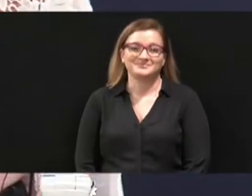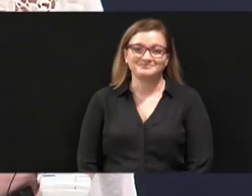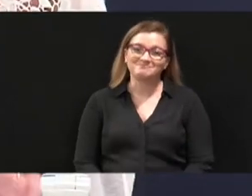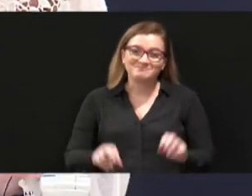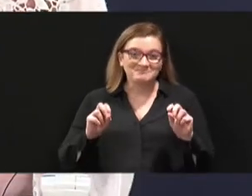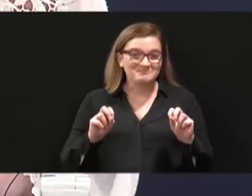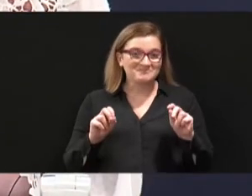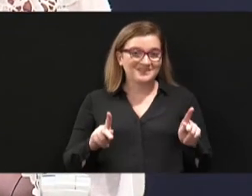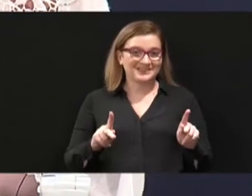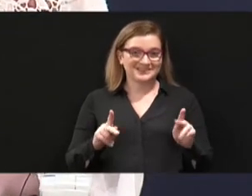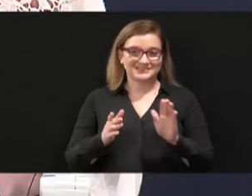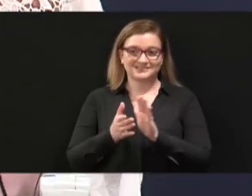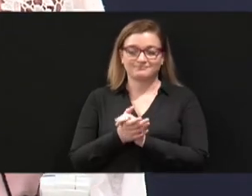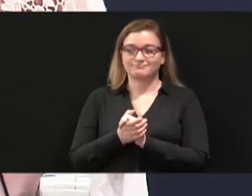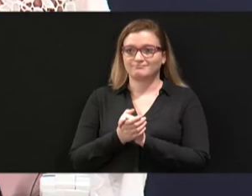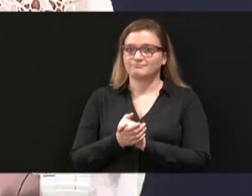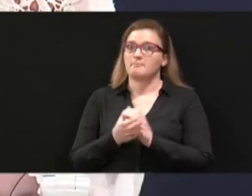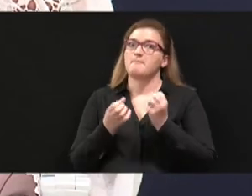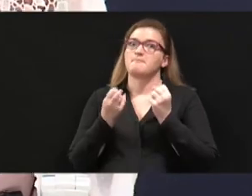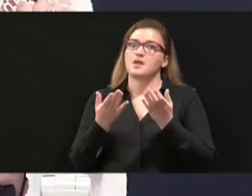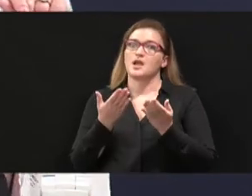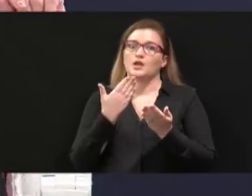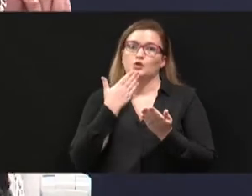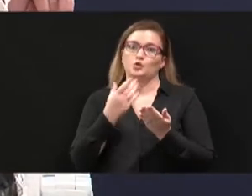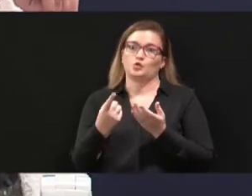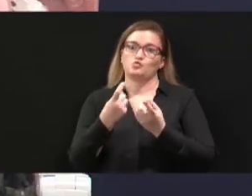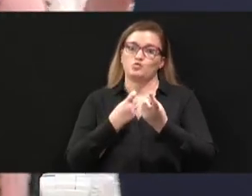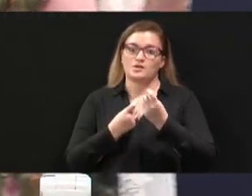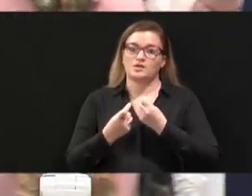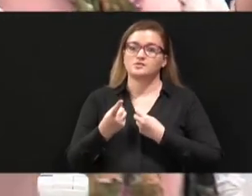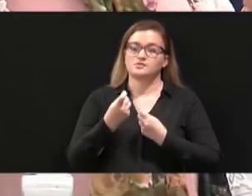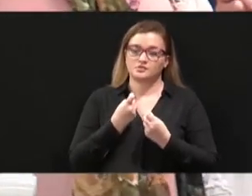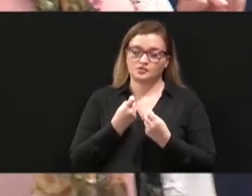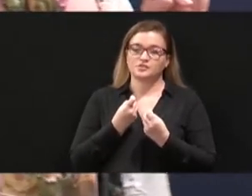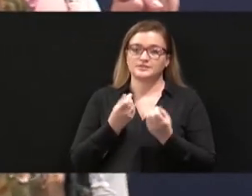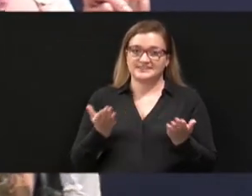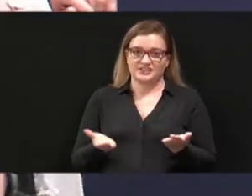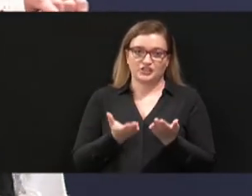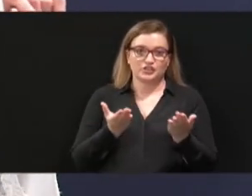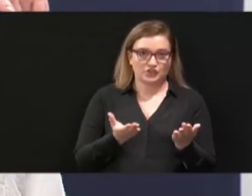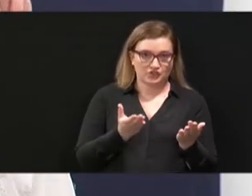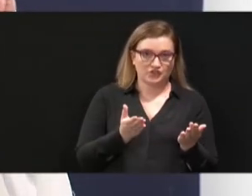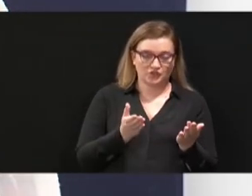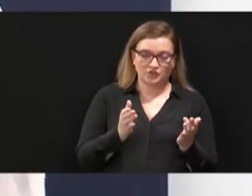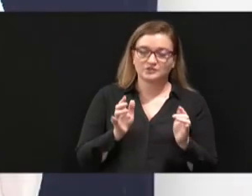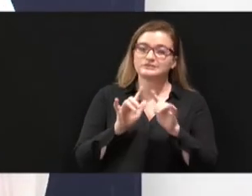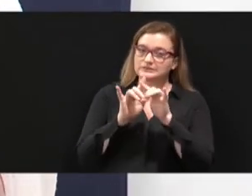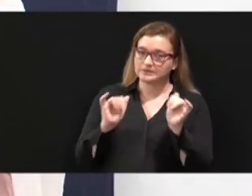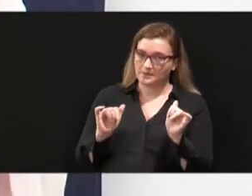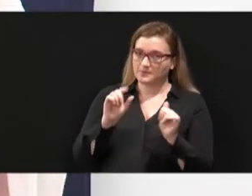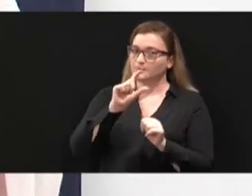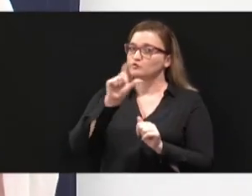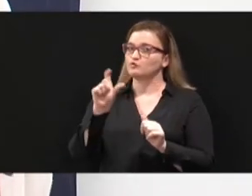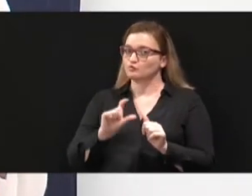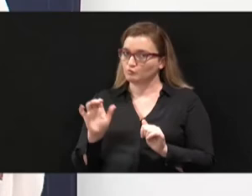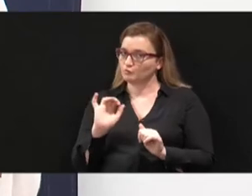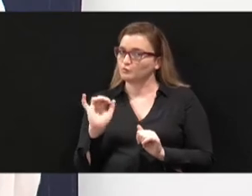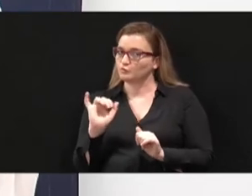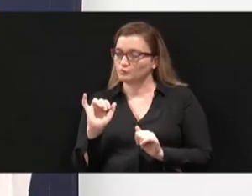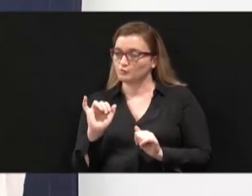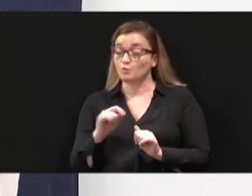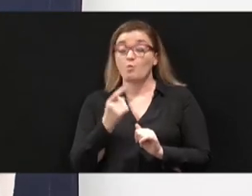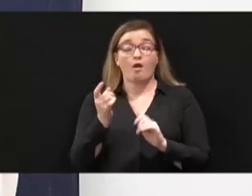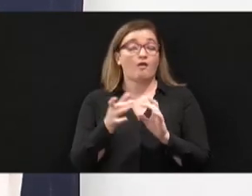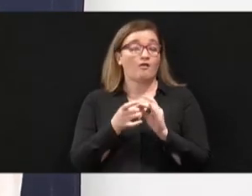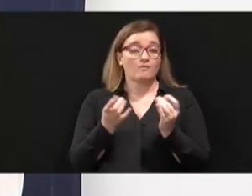Okay, lots of good questions came up here in the room as well as on Zoom. And one